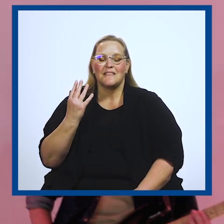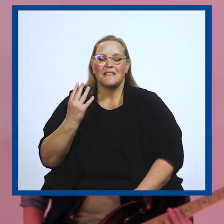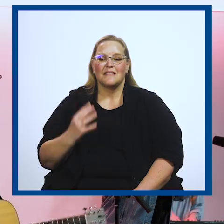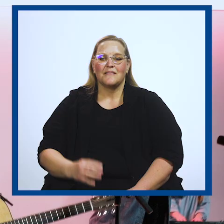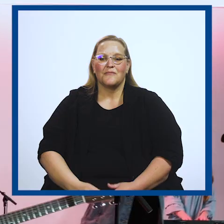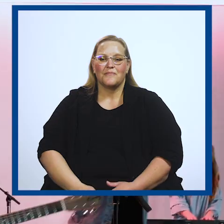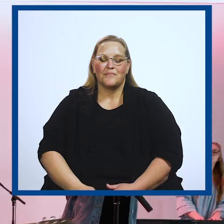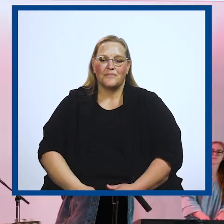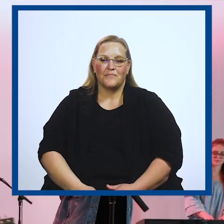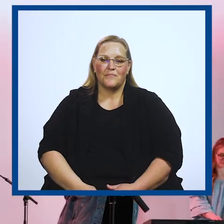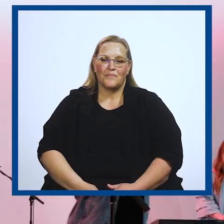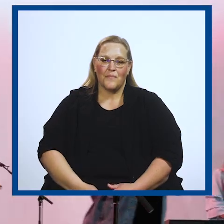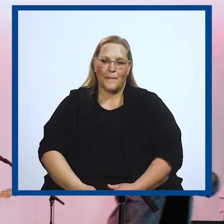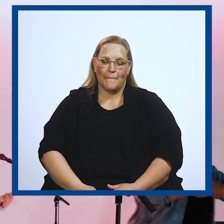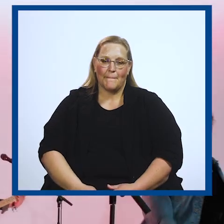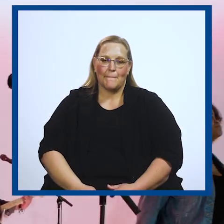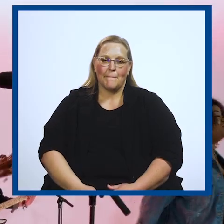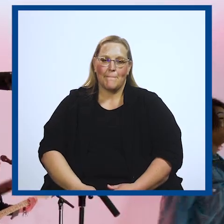grace.